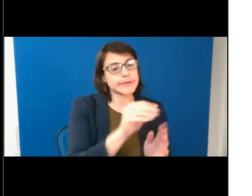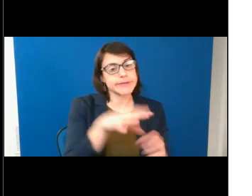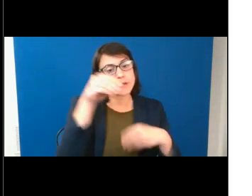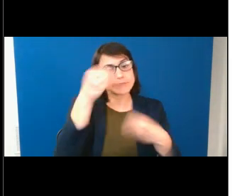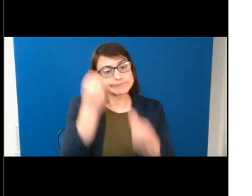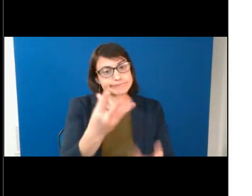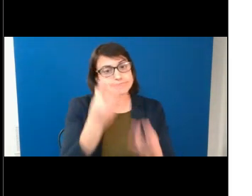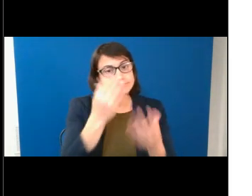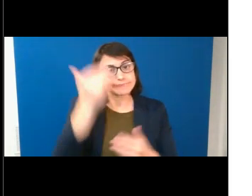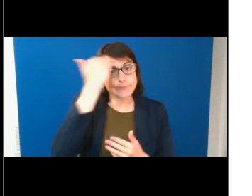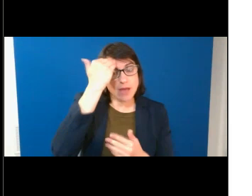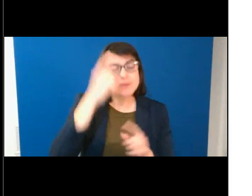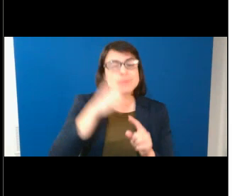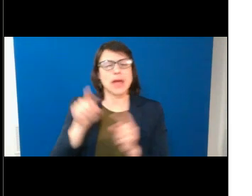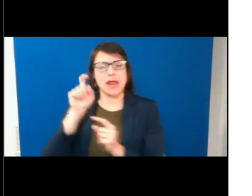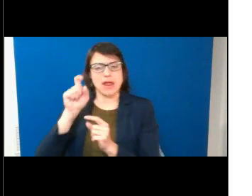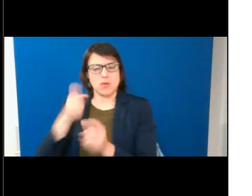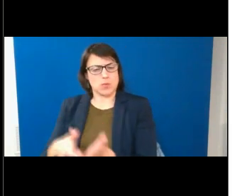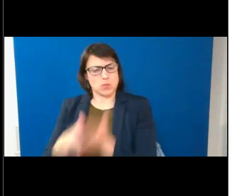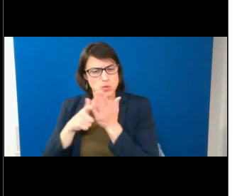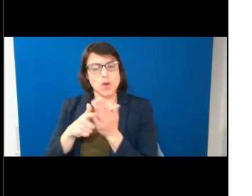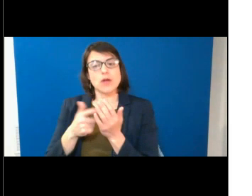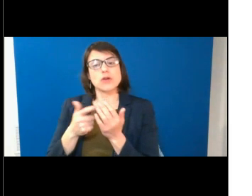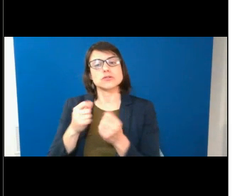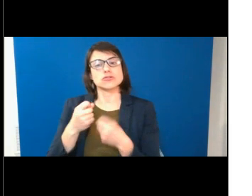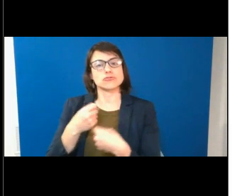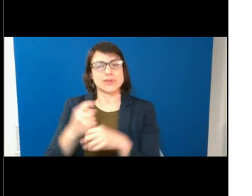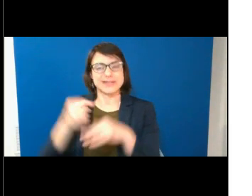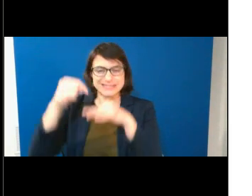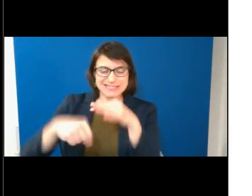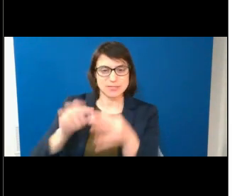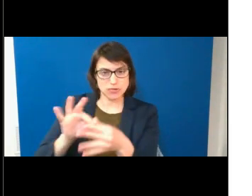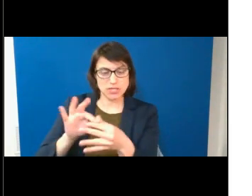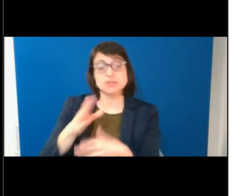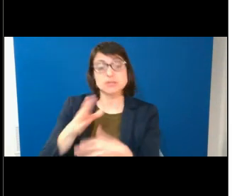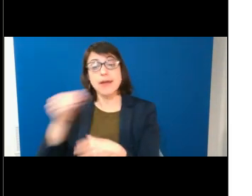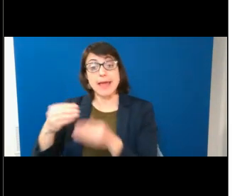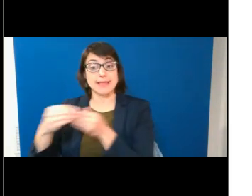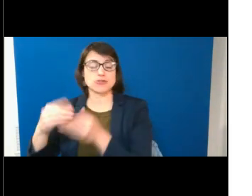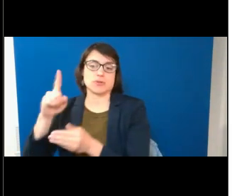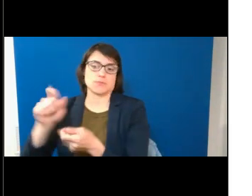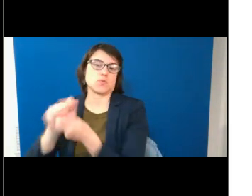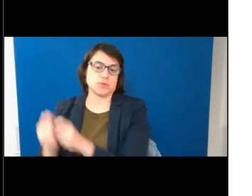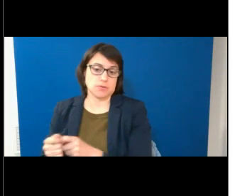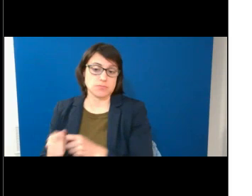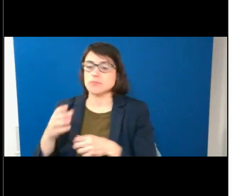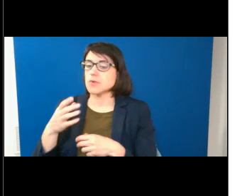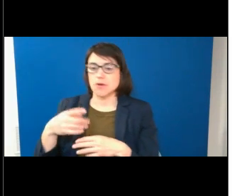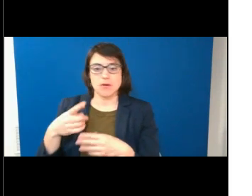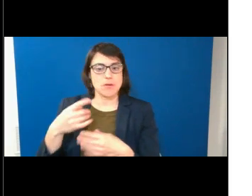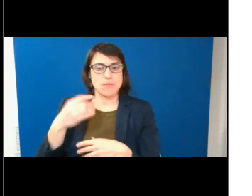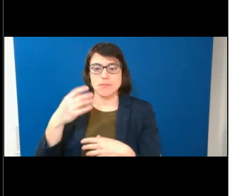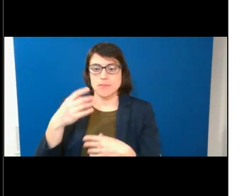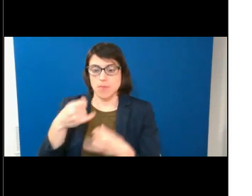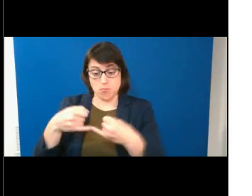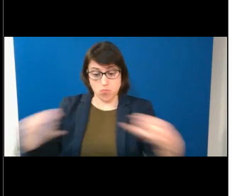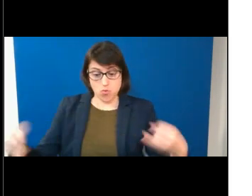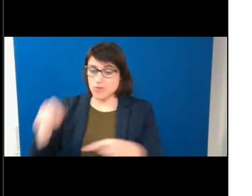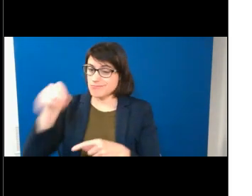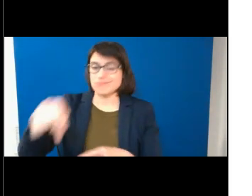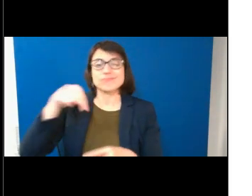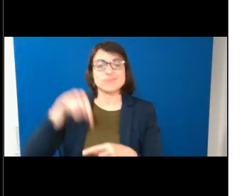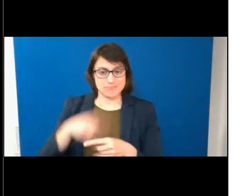deepening relationships, but also elements of adaptive leadership on both sides of the border. And so one way that we try to really capture what